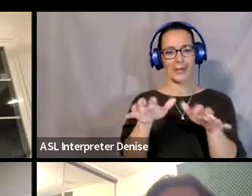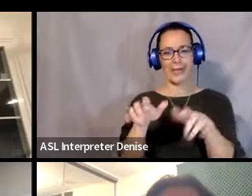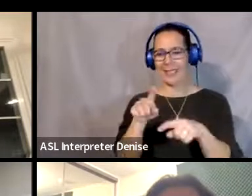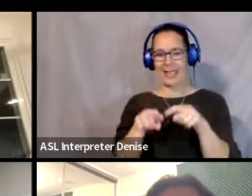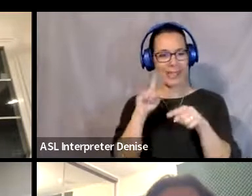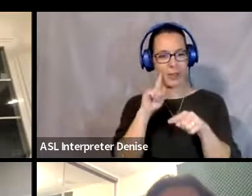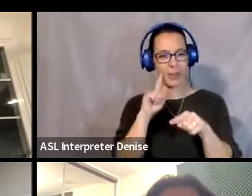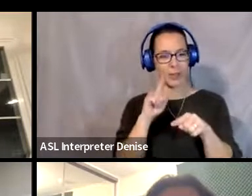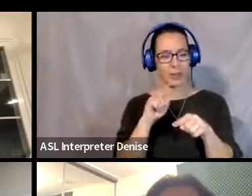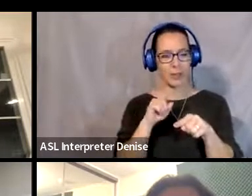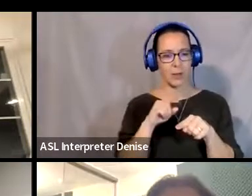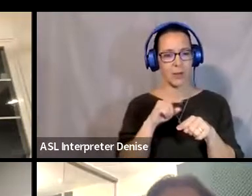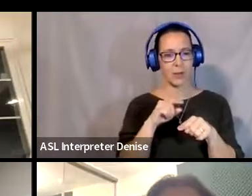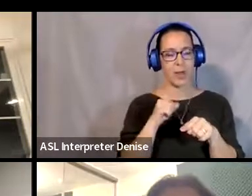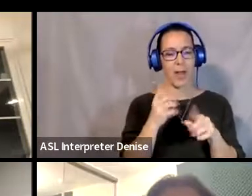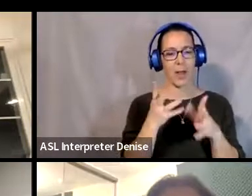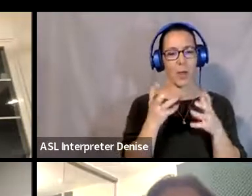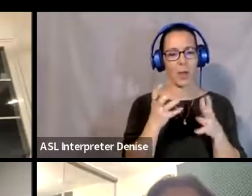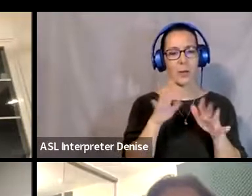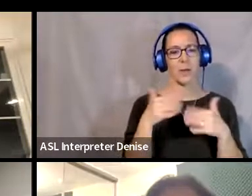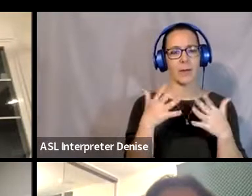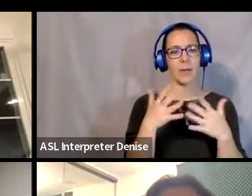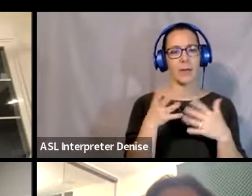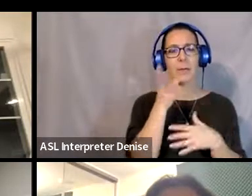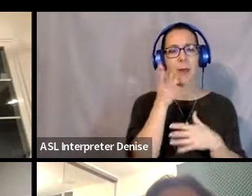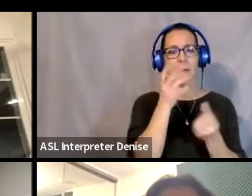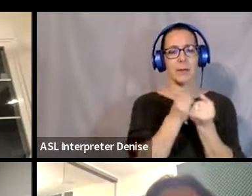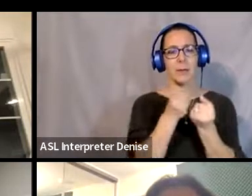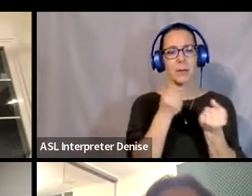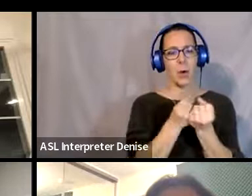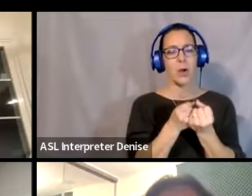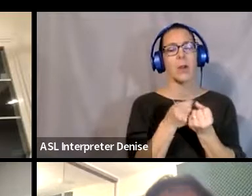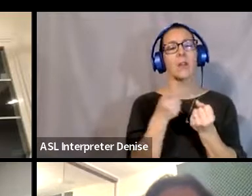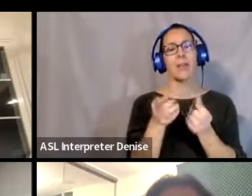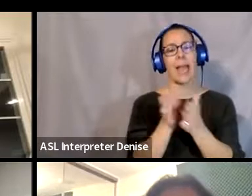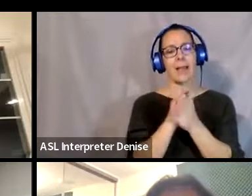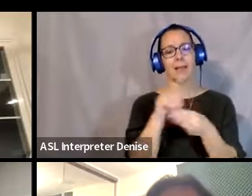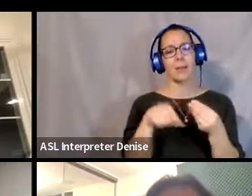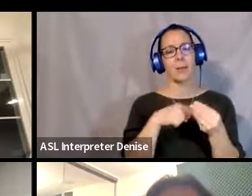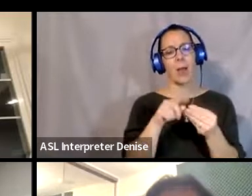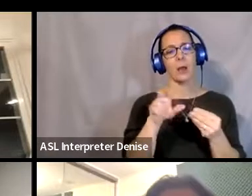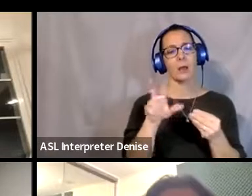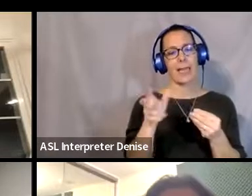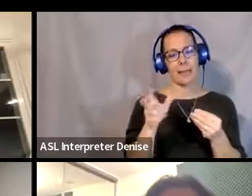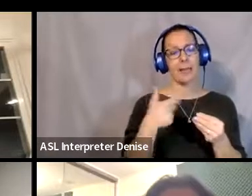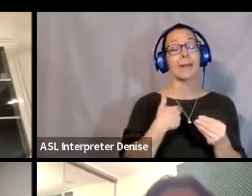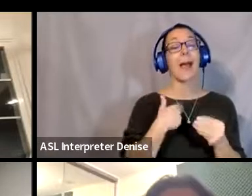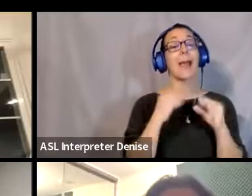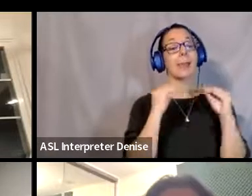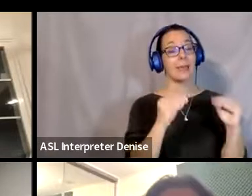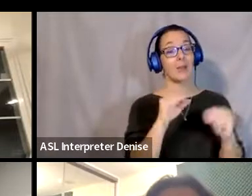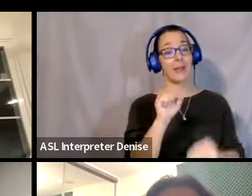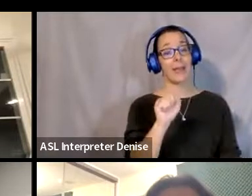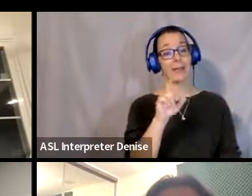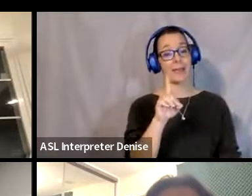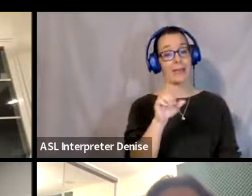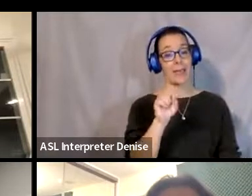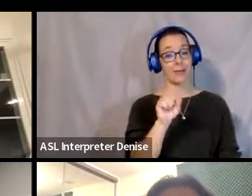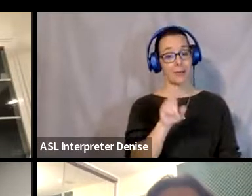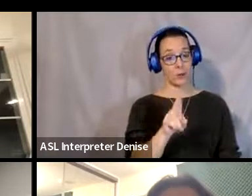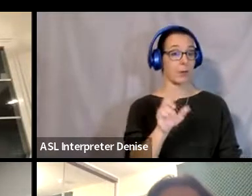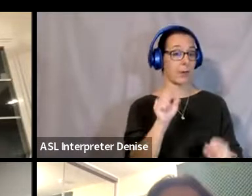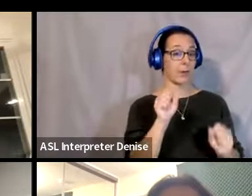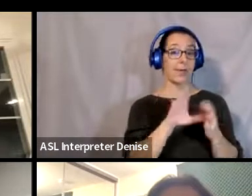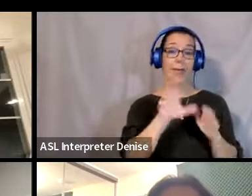I just wanted to give the mom support who asked about Canvas. I also teach at SDSU, an amazing program, and it has